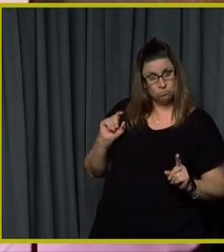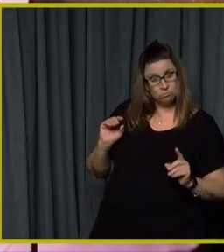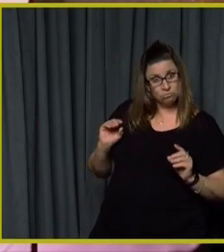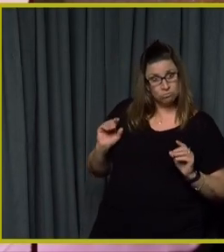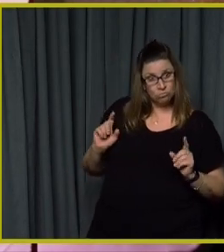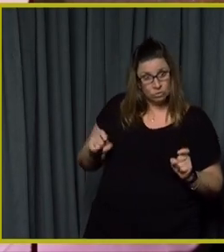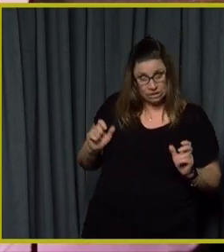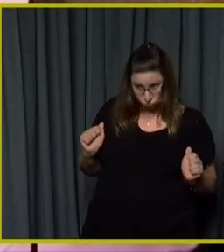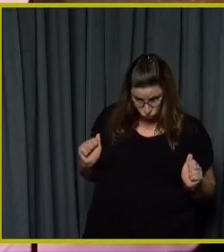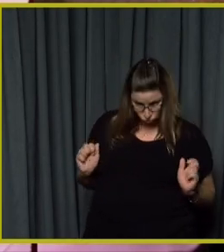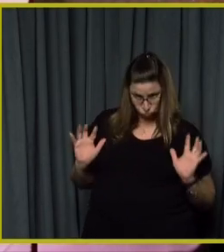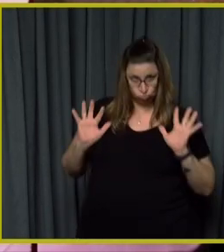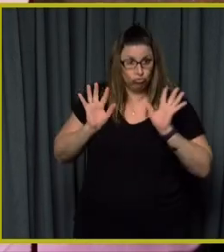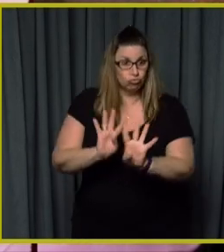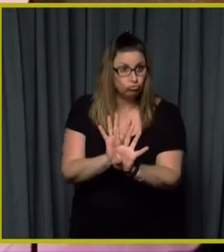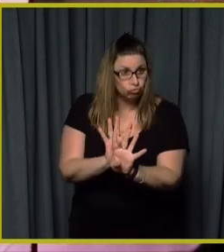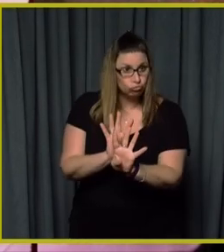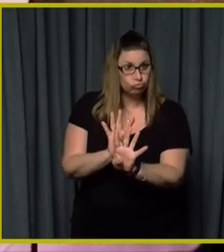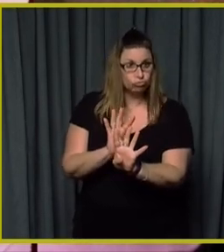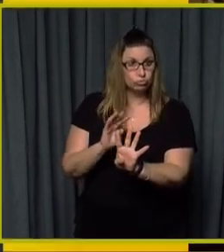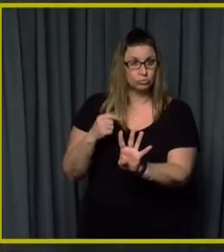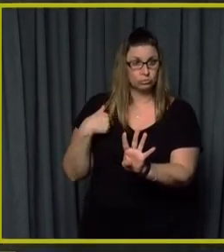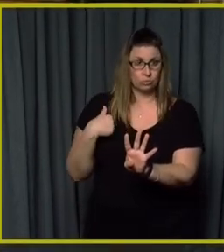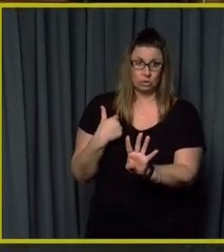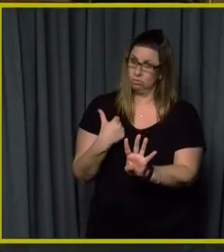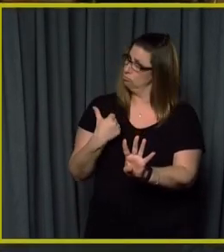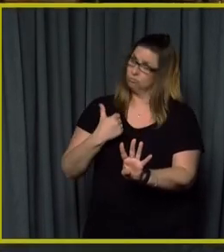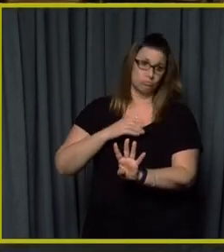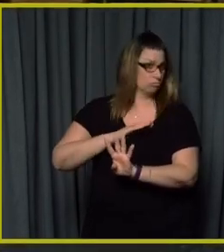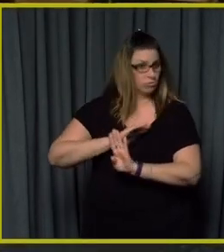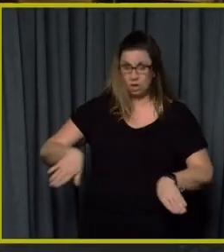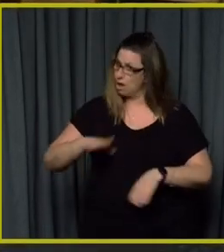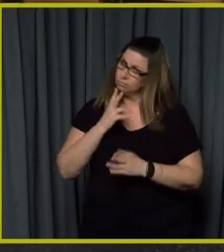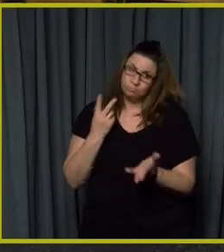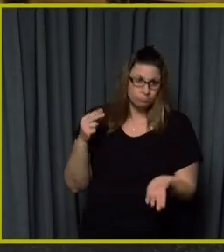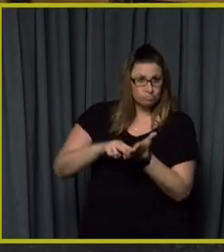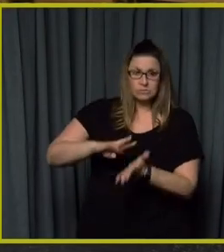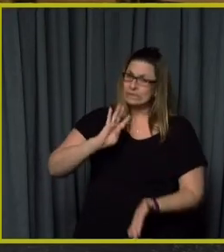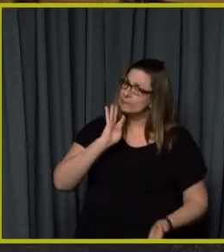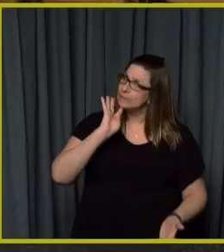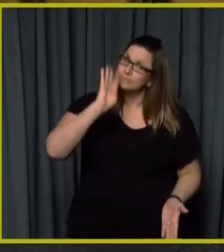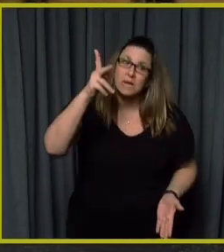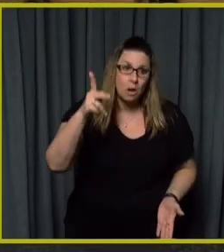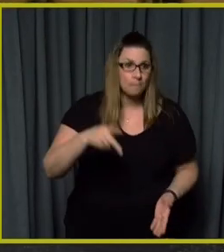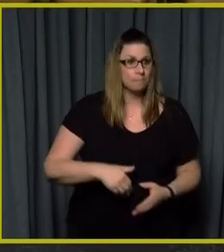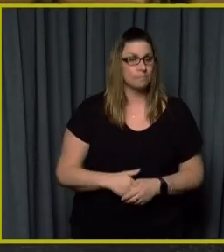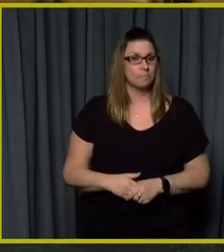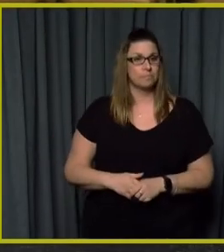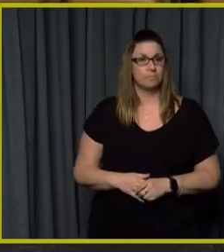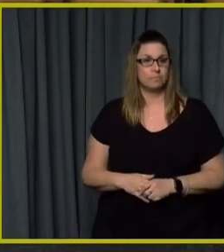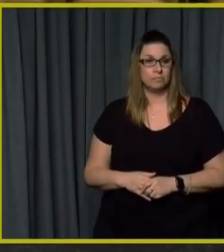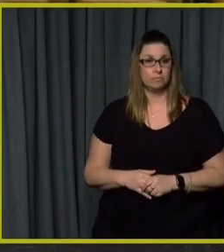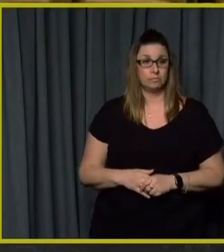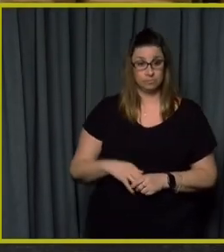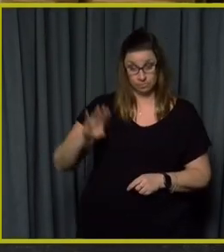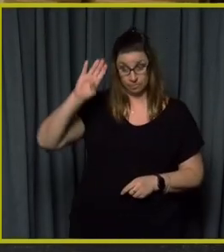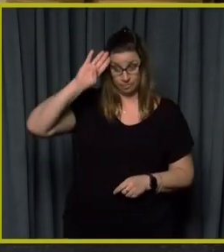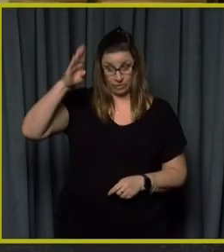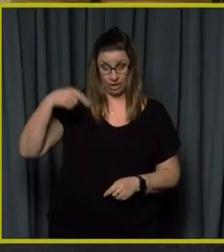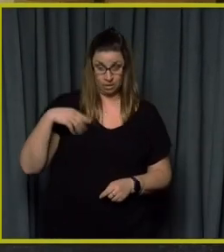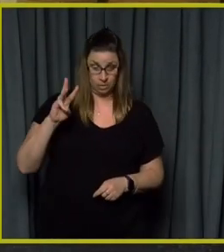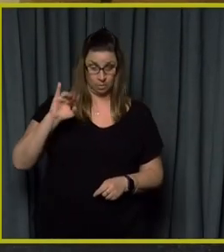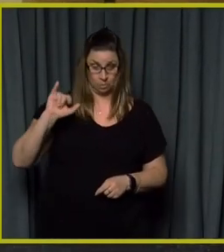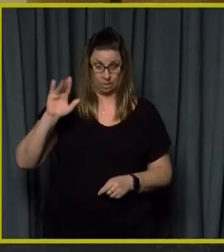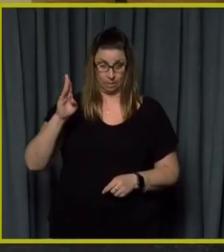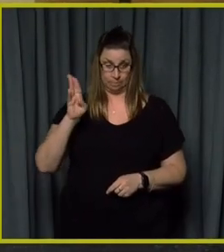we will not lay silent no more. I bring you greetings as a native here in Chula, Mississippi, but also an educator here in Holmes